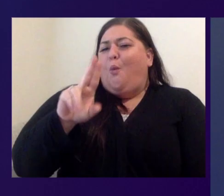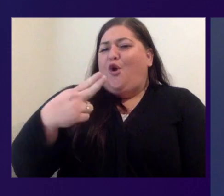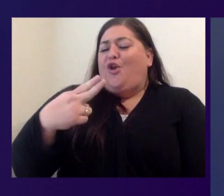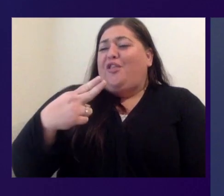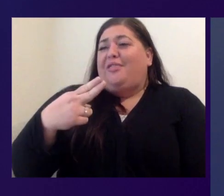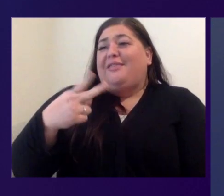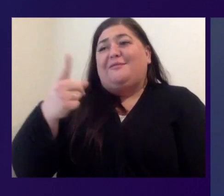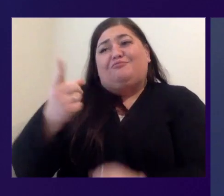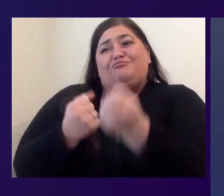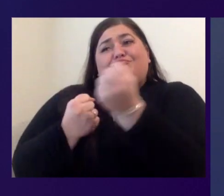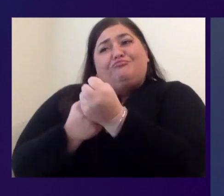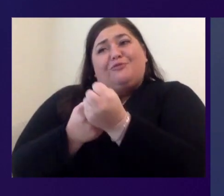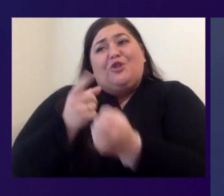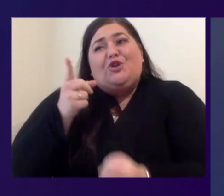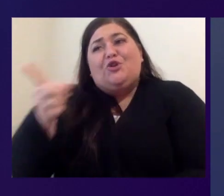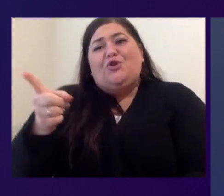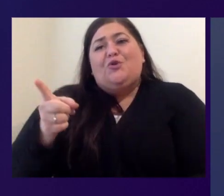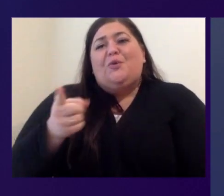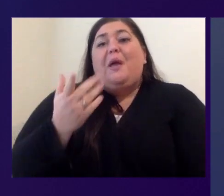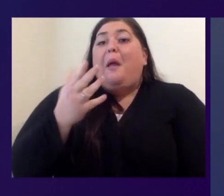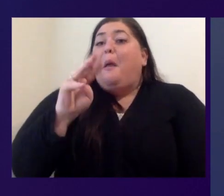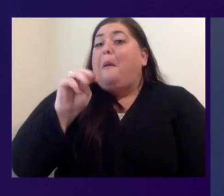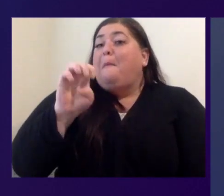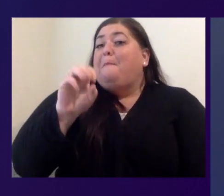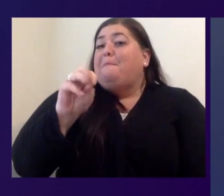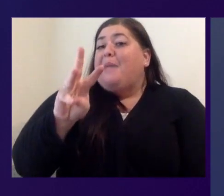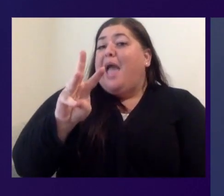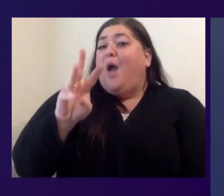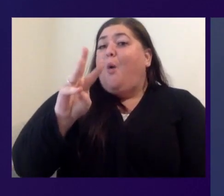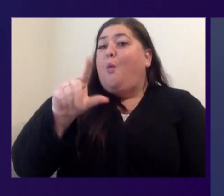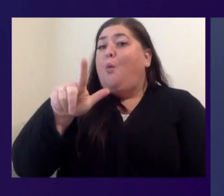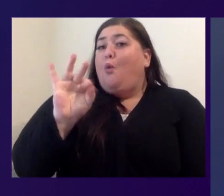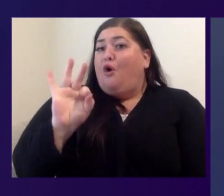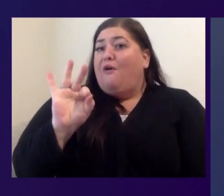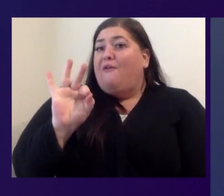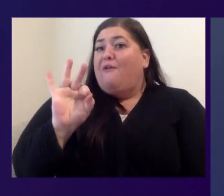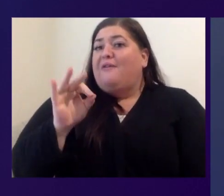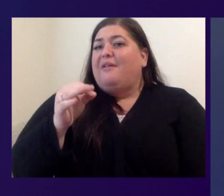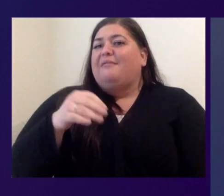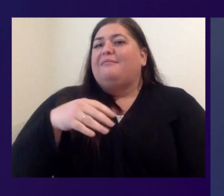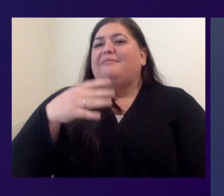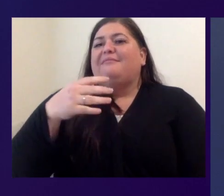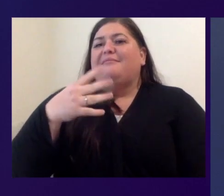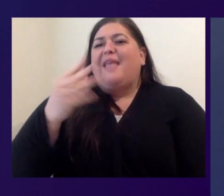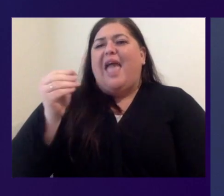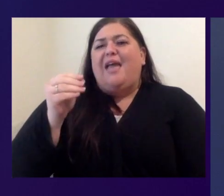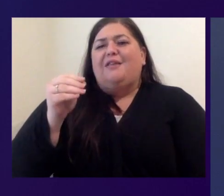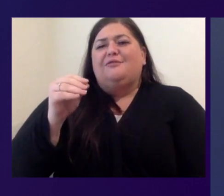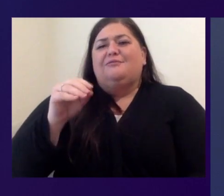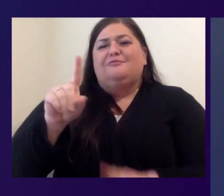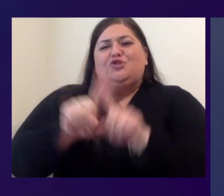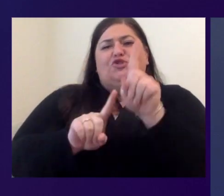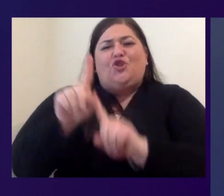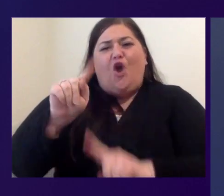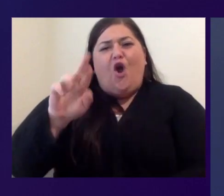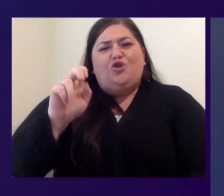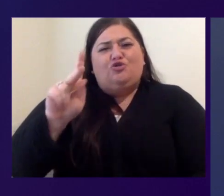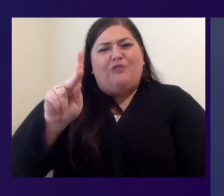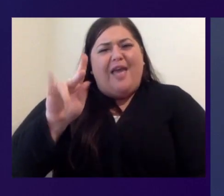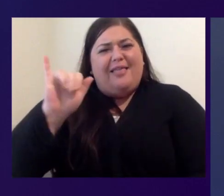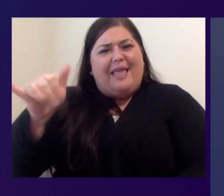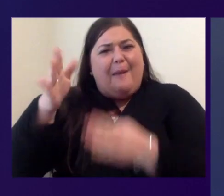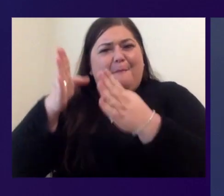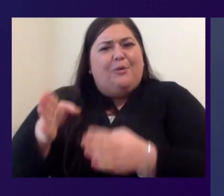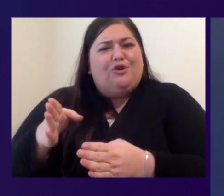play on maybe Meow Wolf, which is a cool art collective, and Worf from Star Trek. I love right? it, That's yeah. a Star Trek person? Yes. Okay. I could tell you